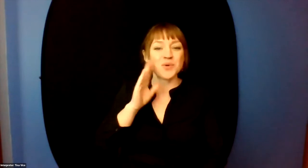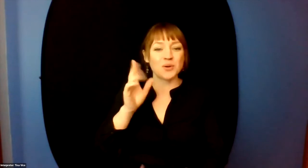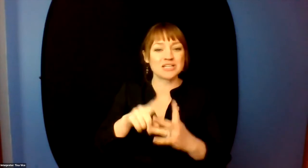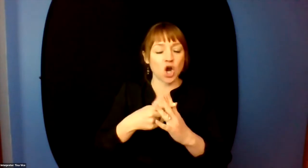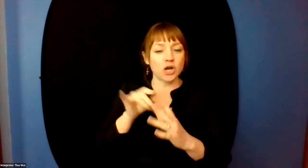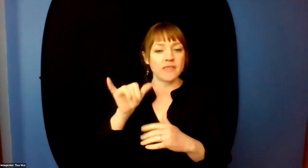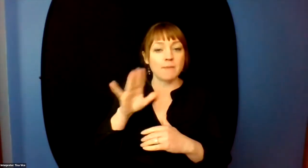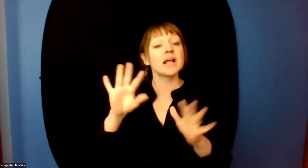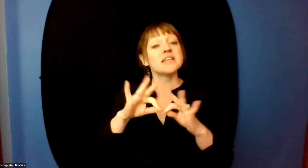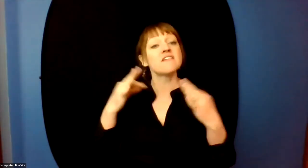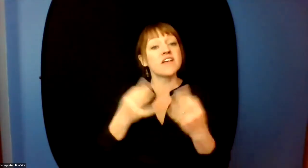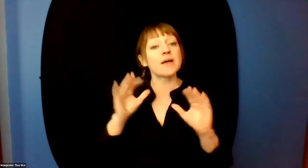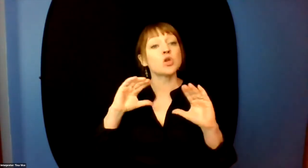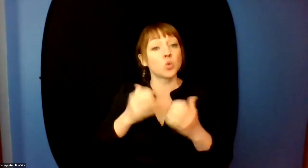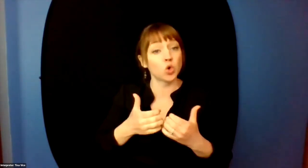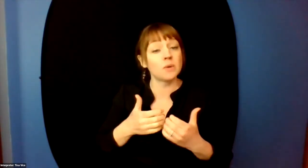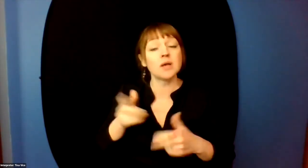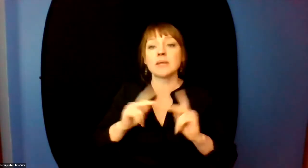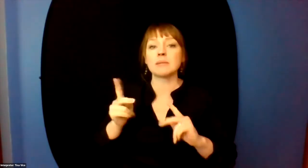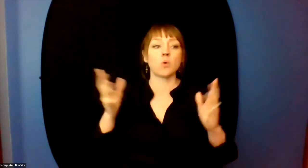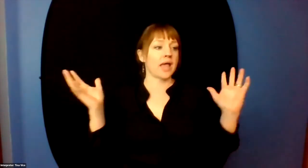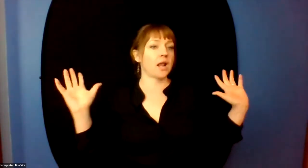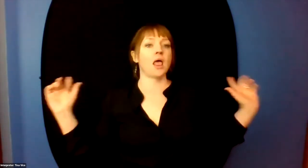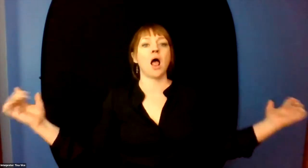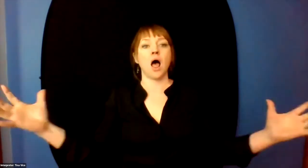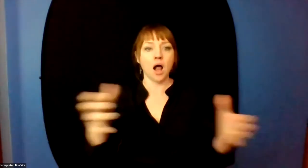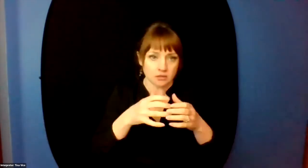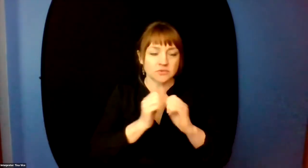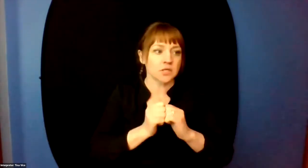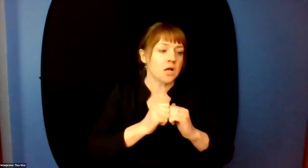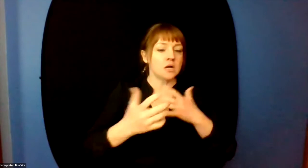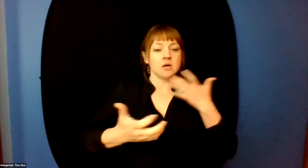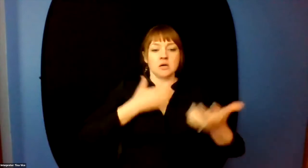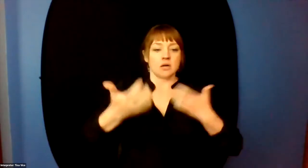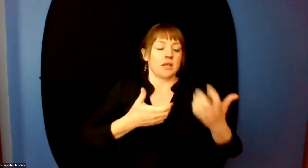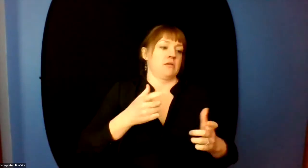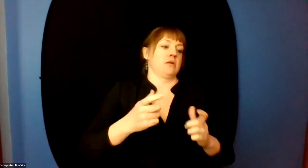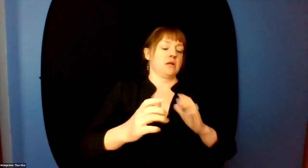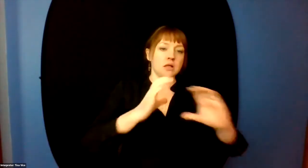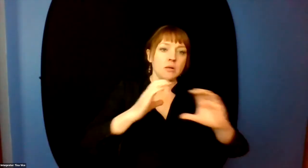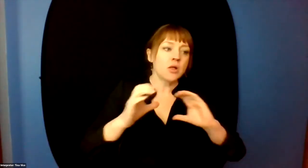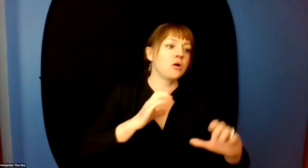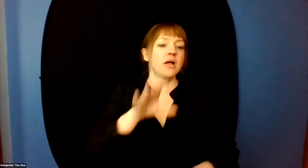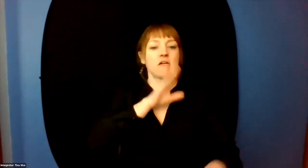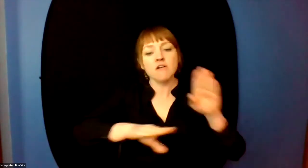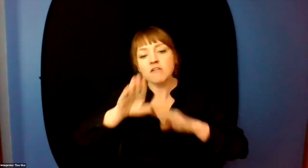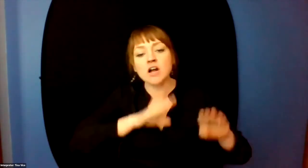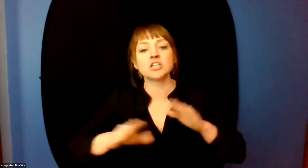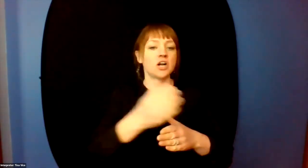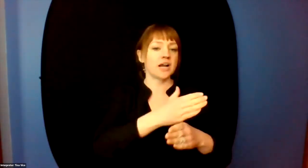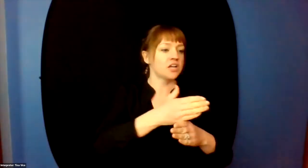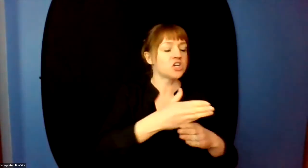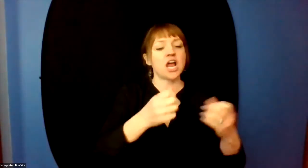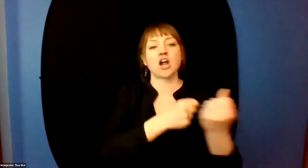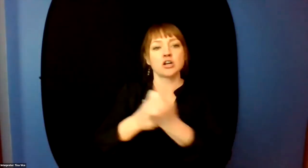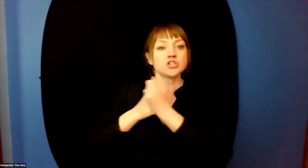family group where people can come and communicate their frustrations, their concerns, and also gain a support system as they're navigating